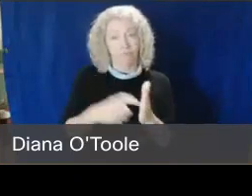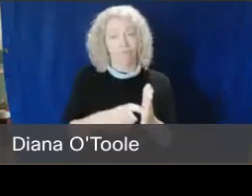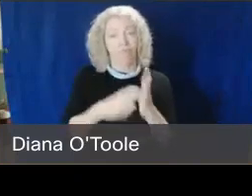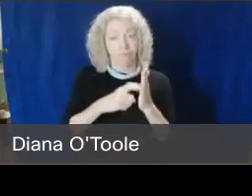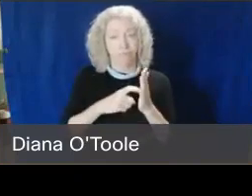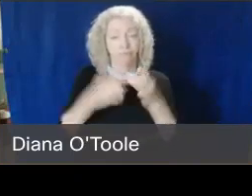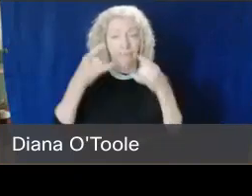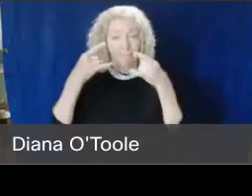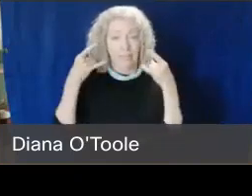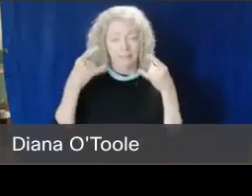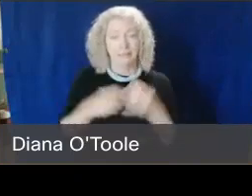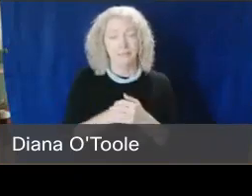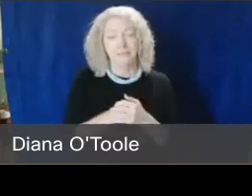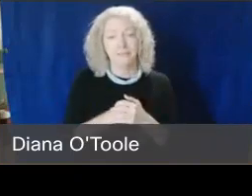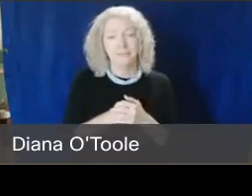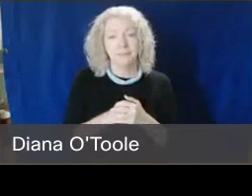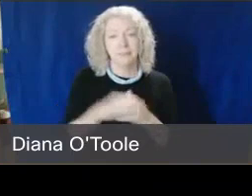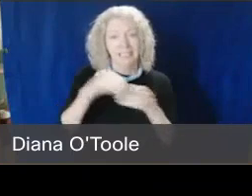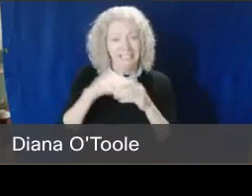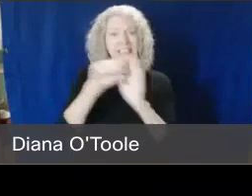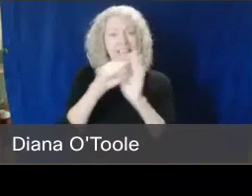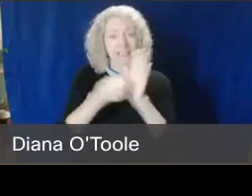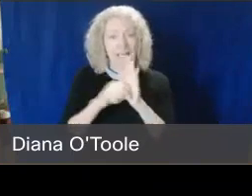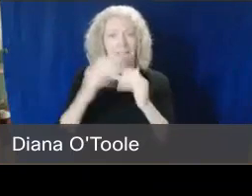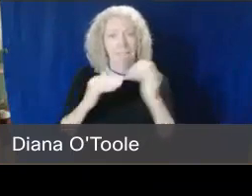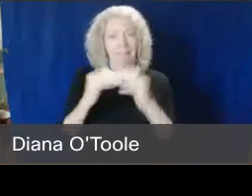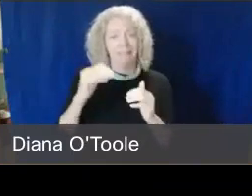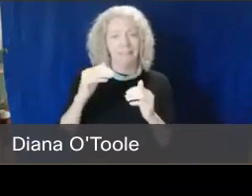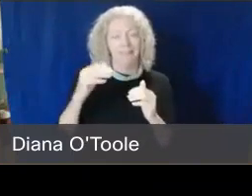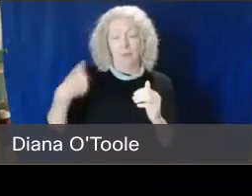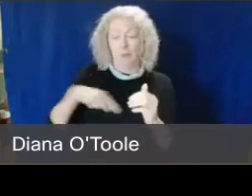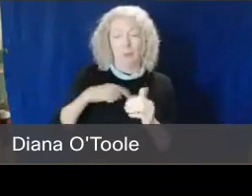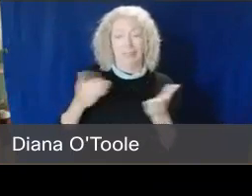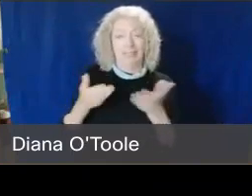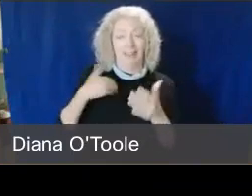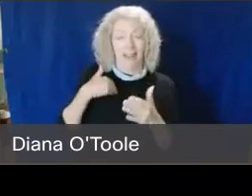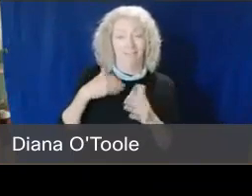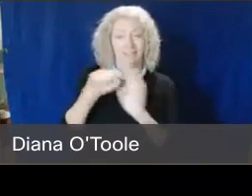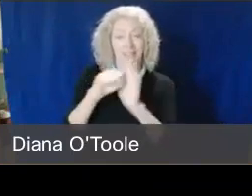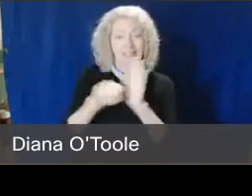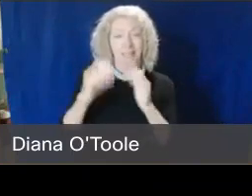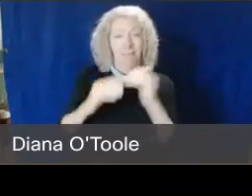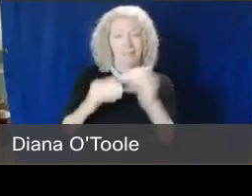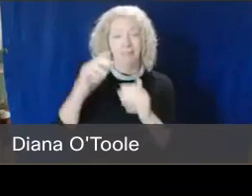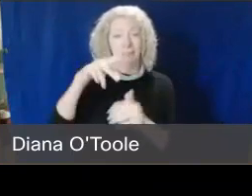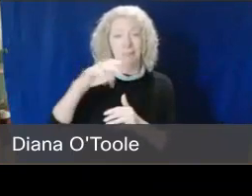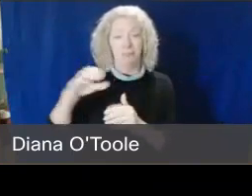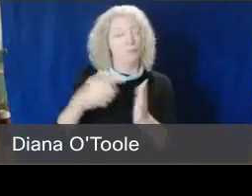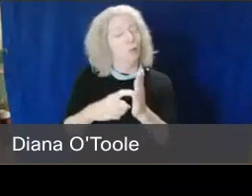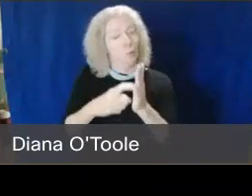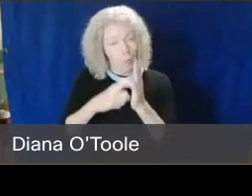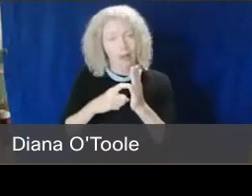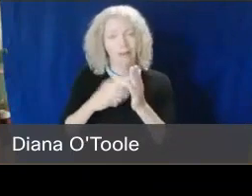in state buildings, and we are in state buildings at Pikes Peak Community College. You must wear a mask in